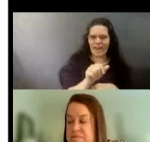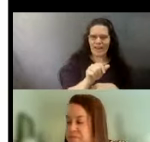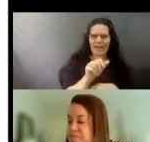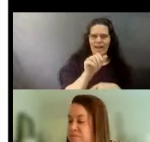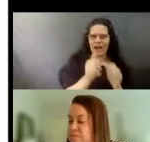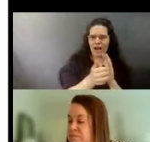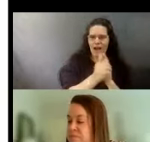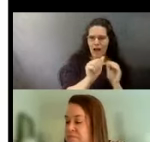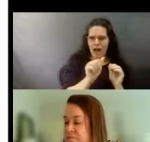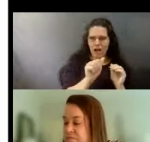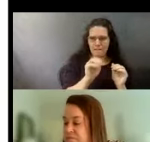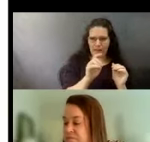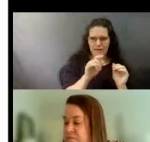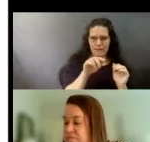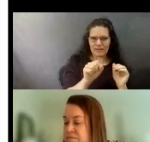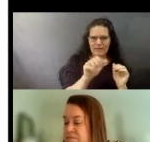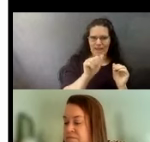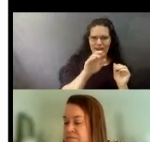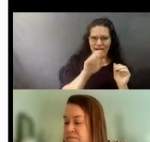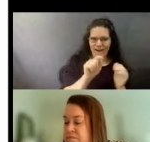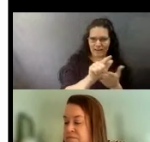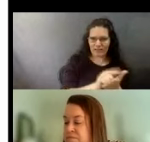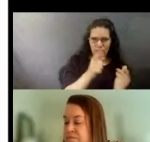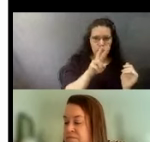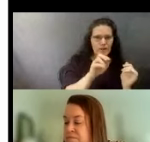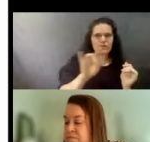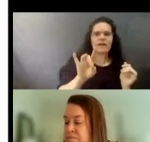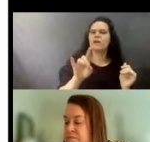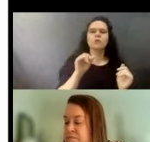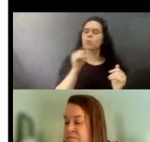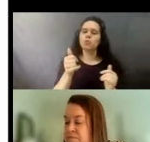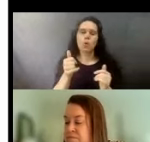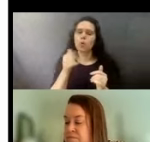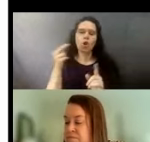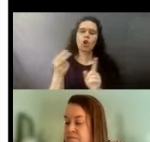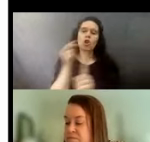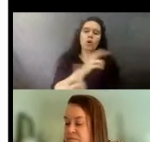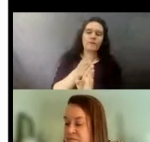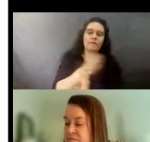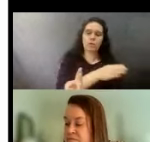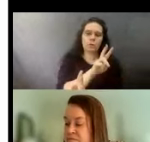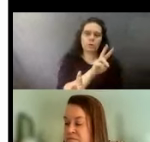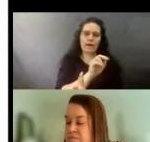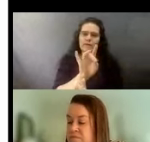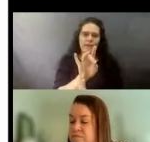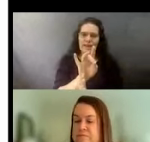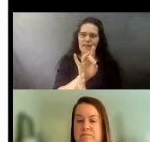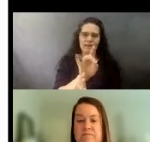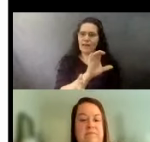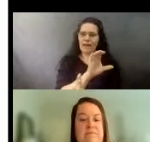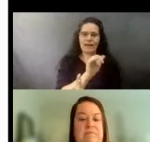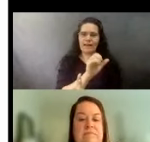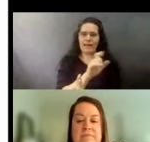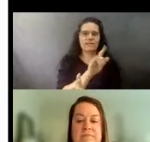rely on pre-2008 case law that construes the definition